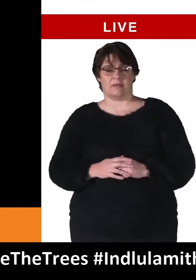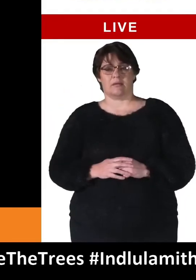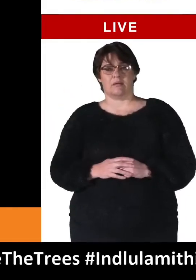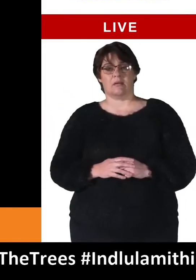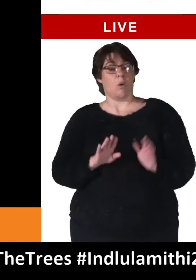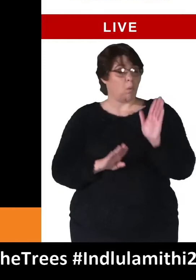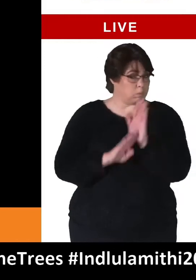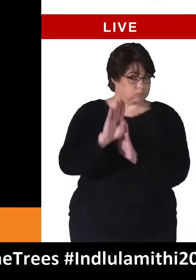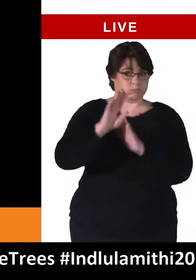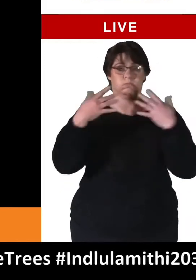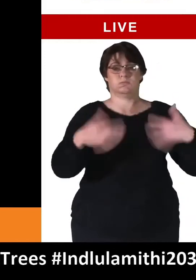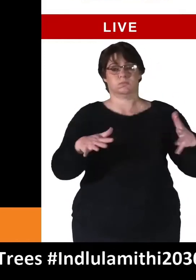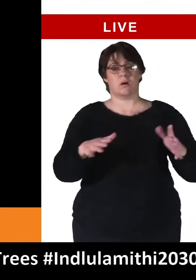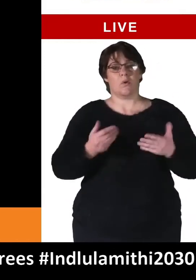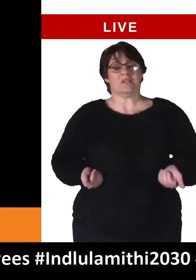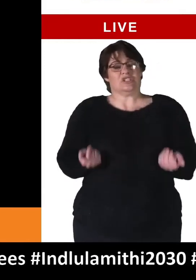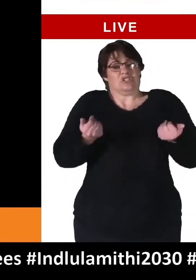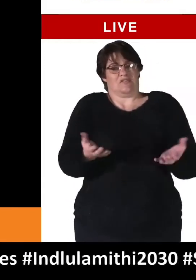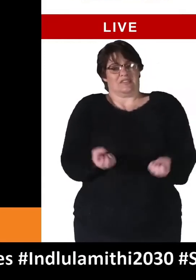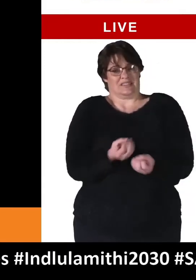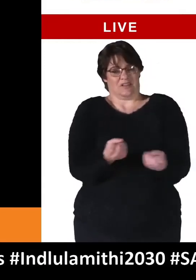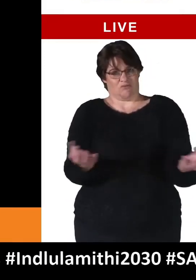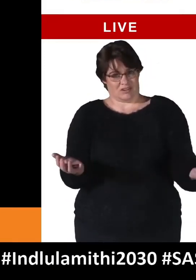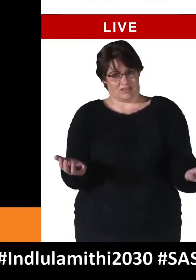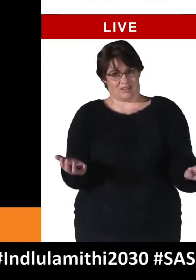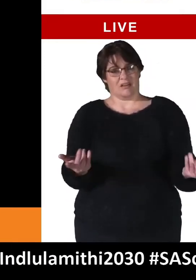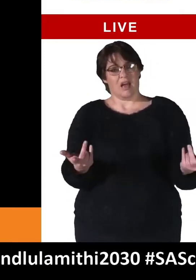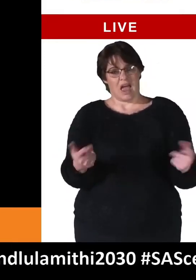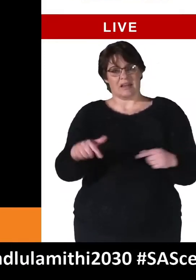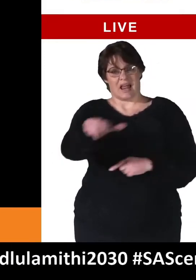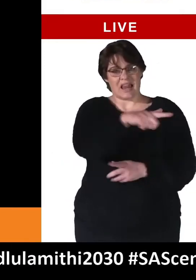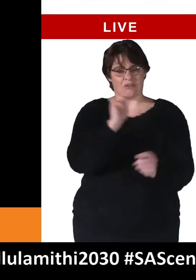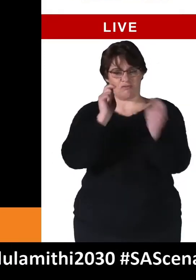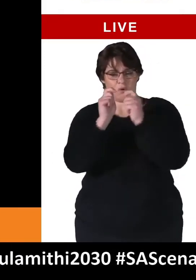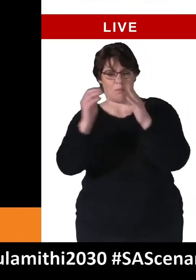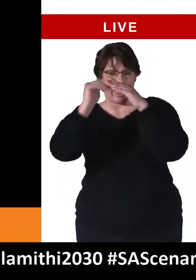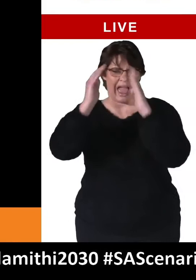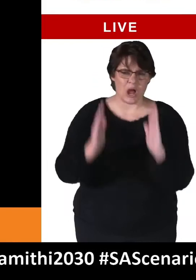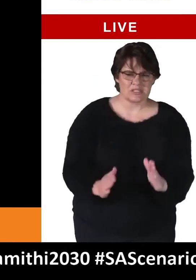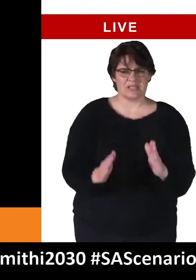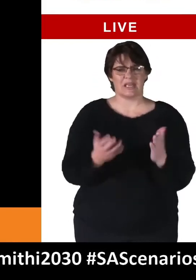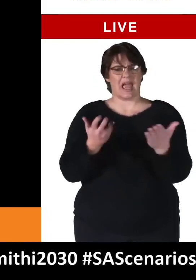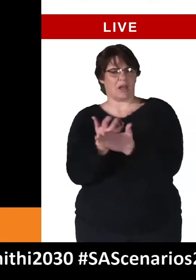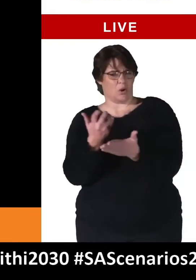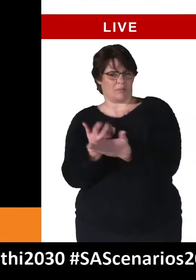Significant improvements in the service delivery of and land reform, housing, economic